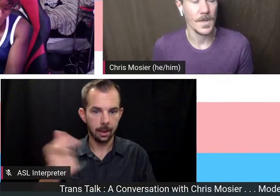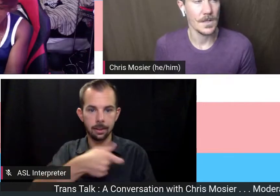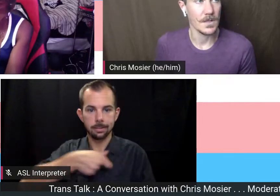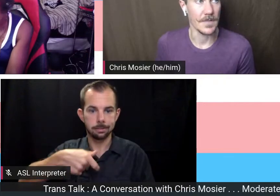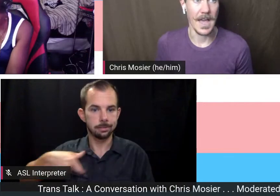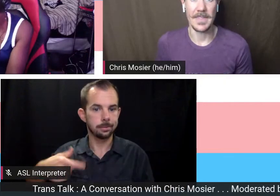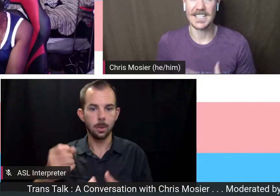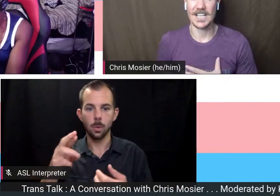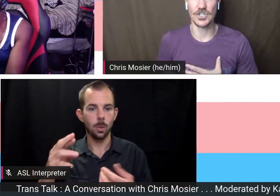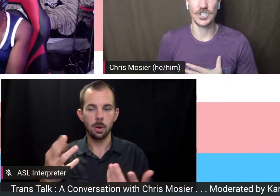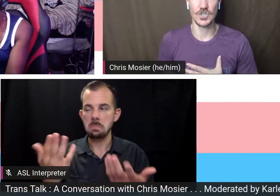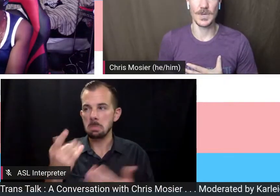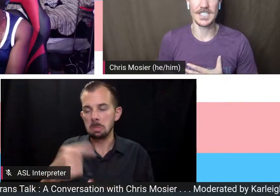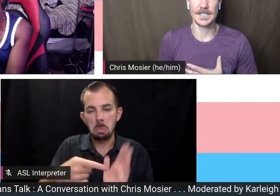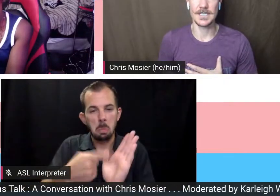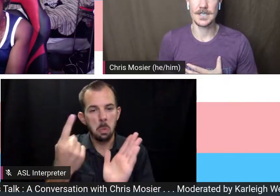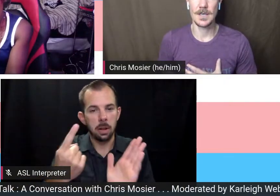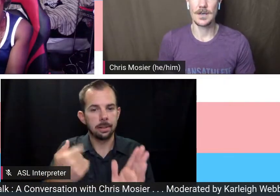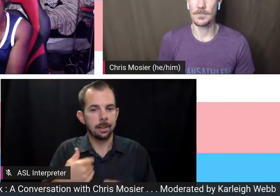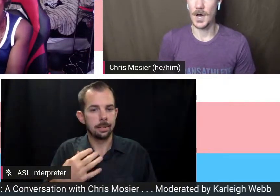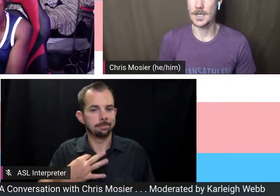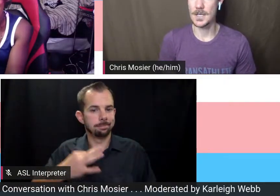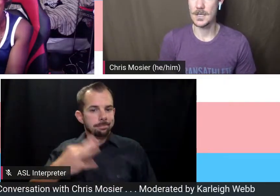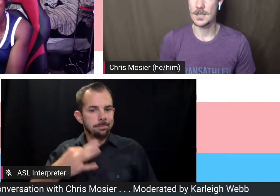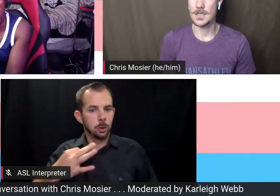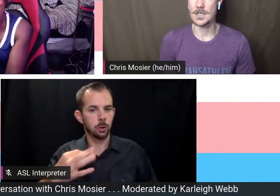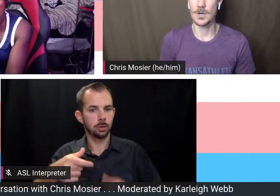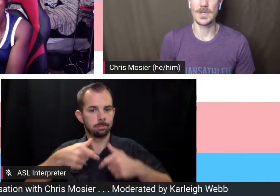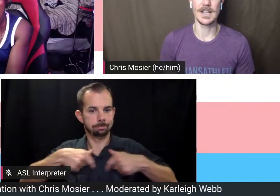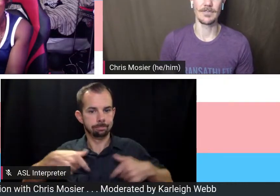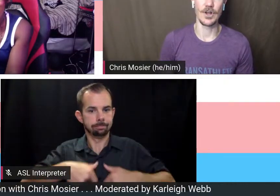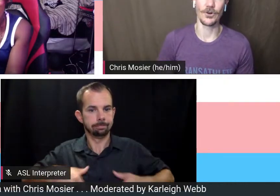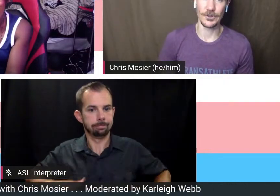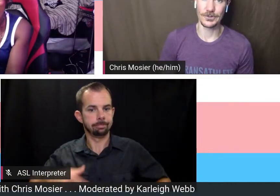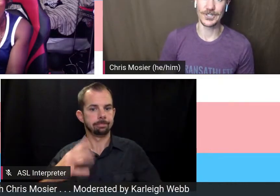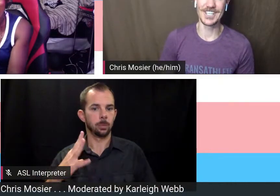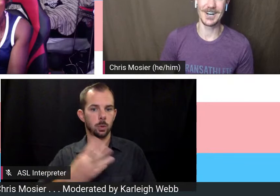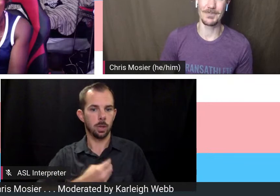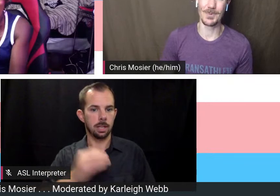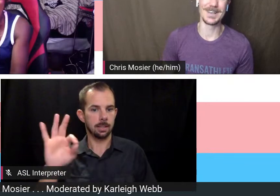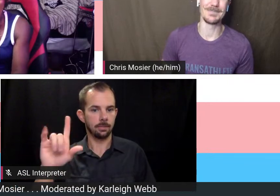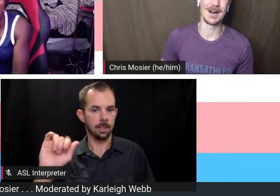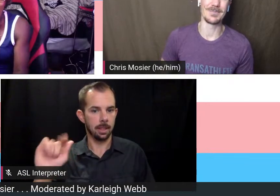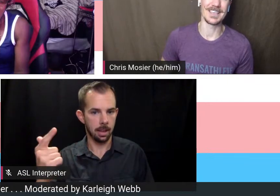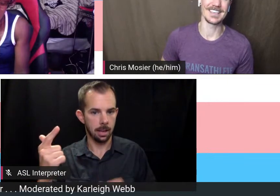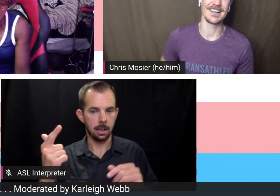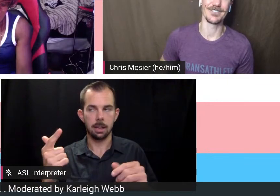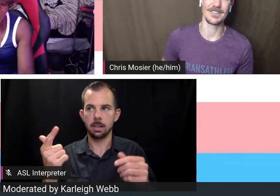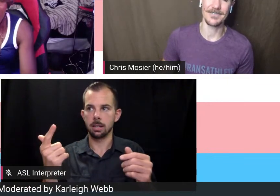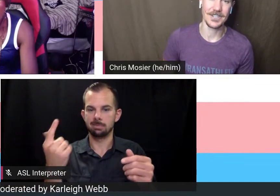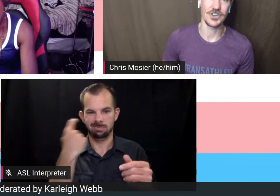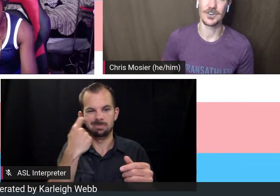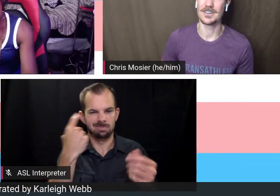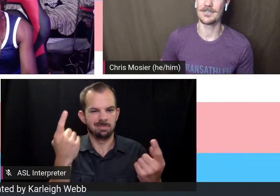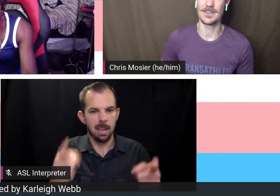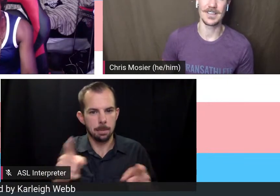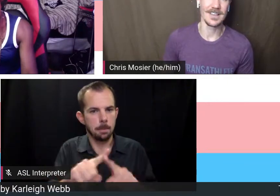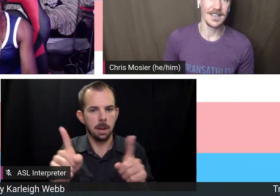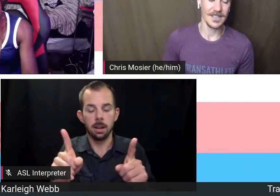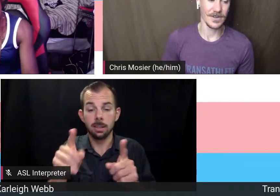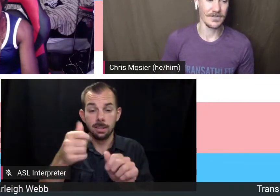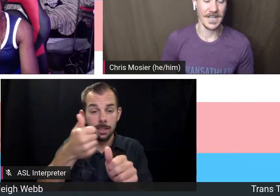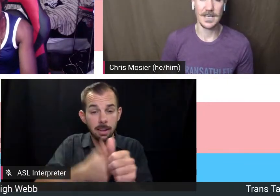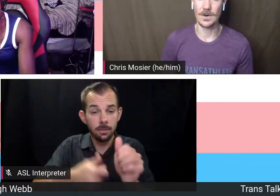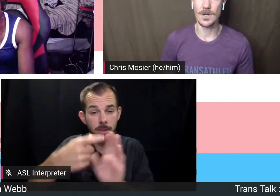And that's actually just recent. But, in every article written about me, in every feature, in